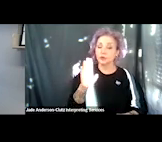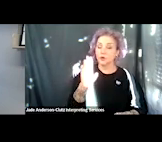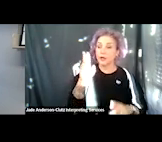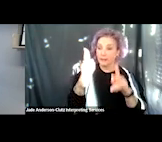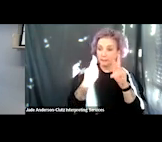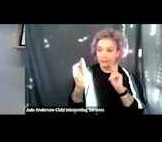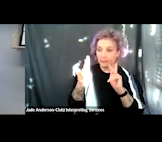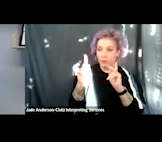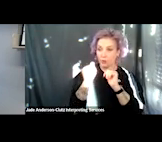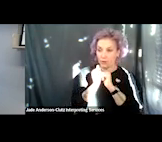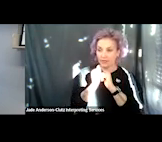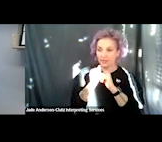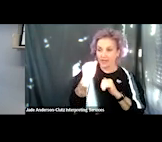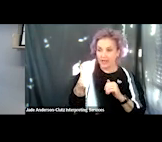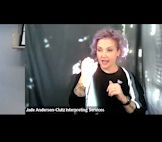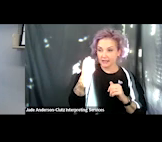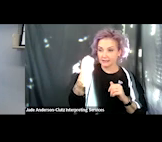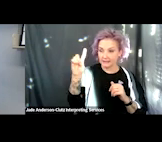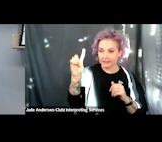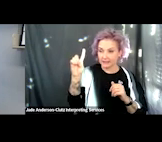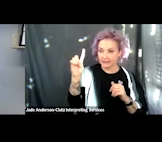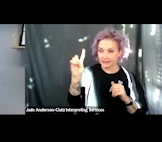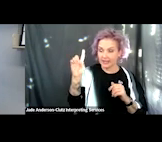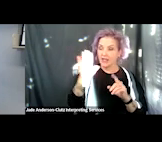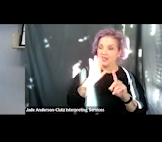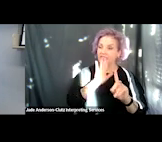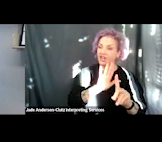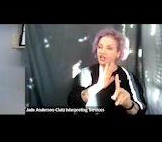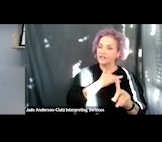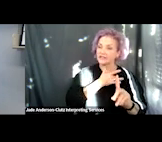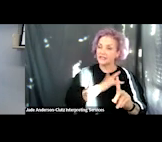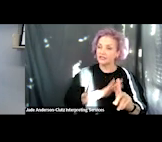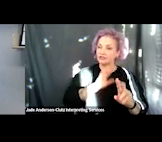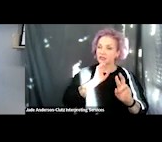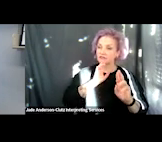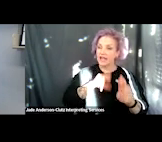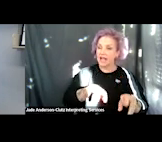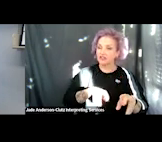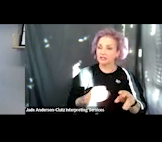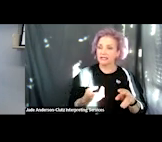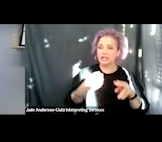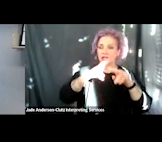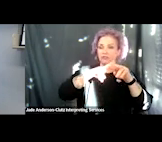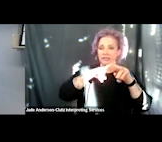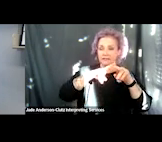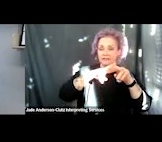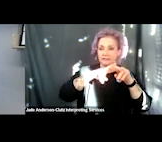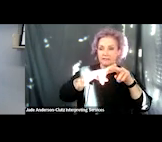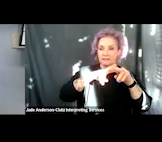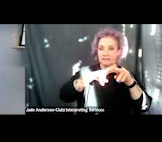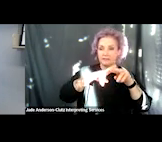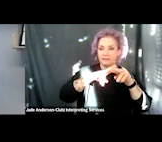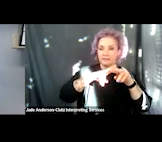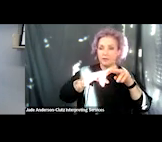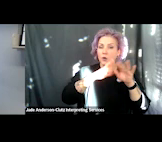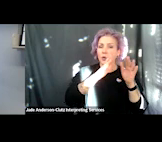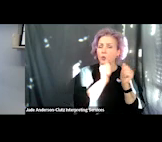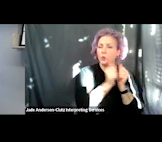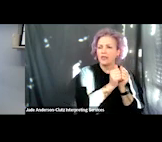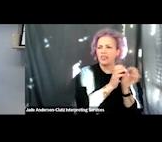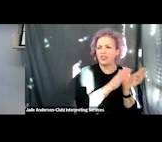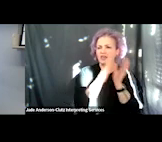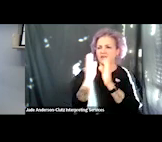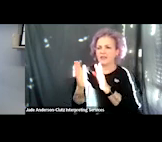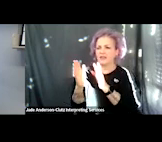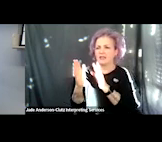disorder, the sensory reactivity is increased. What about sensitization or habituation? It's not as conclusive,